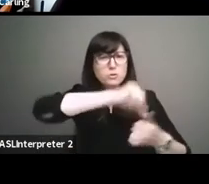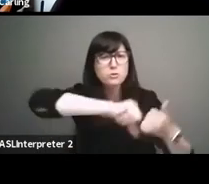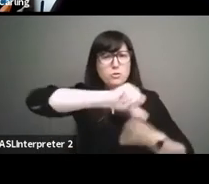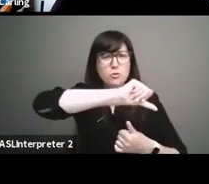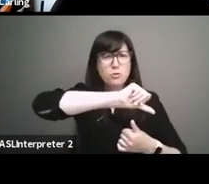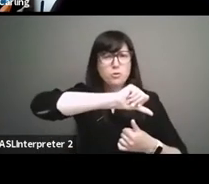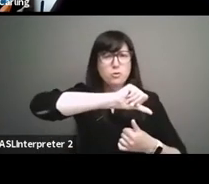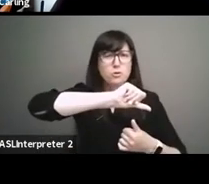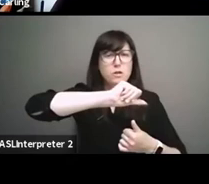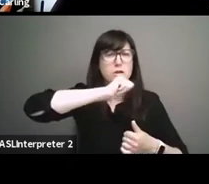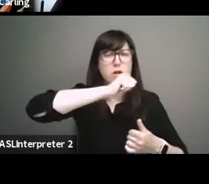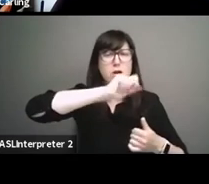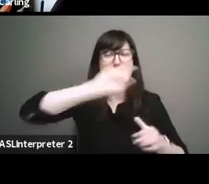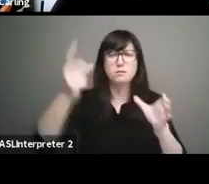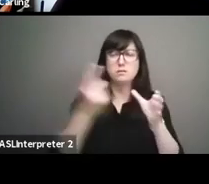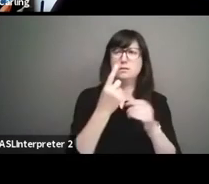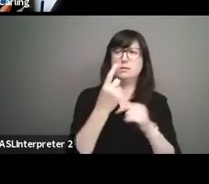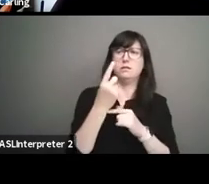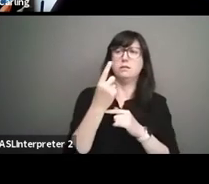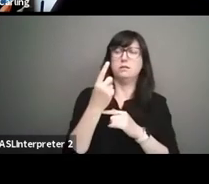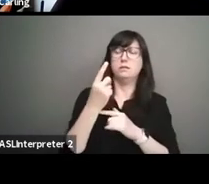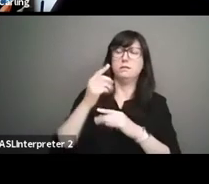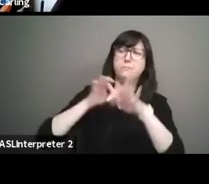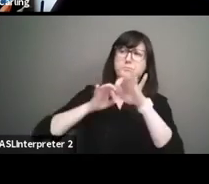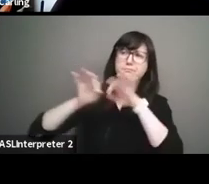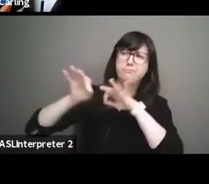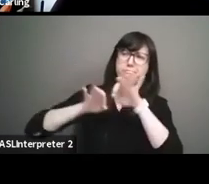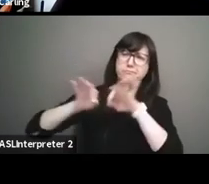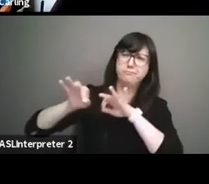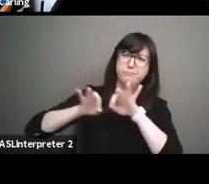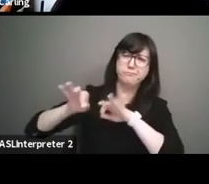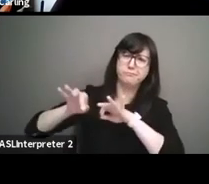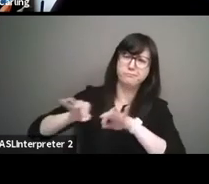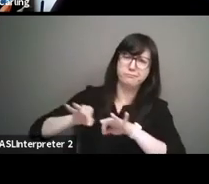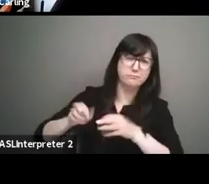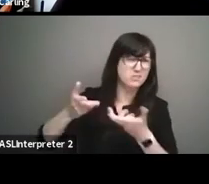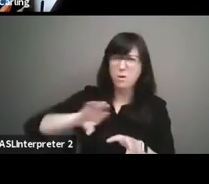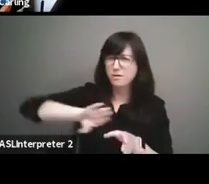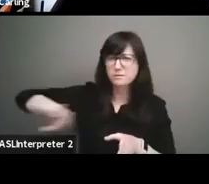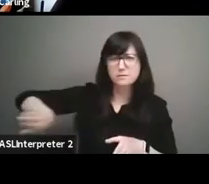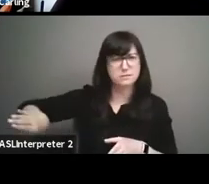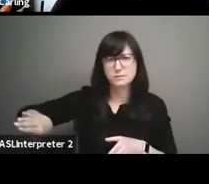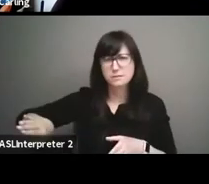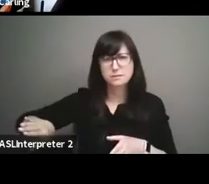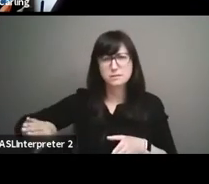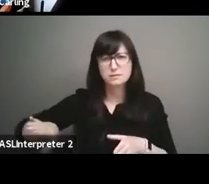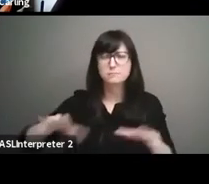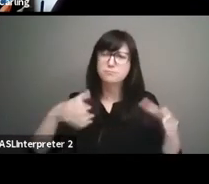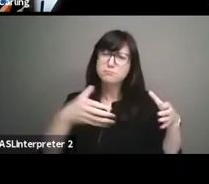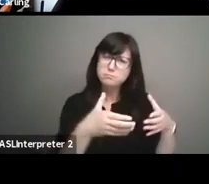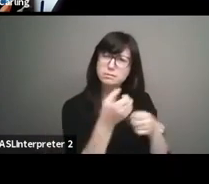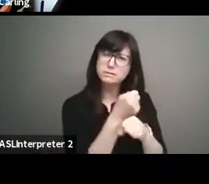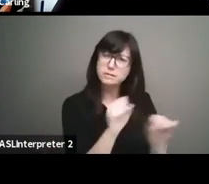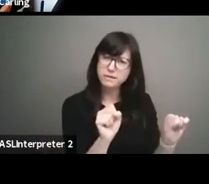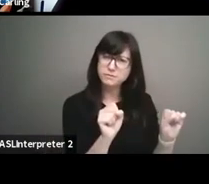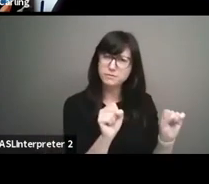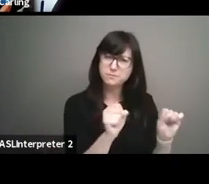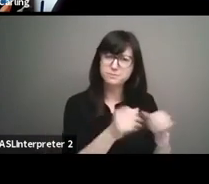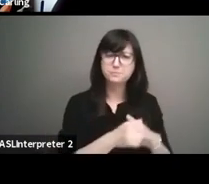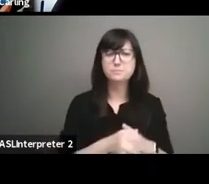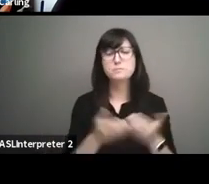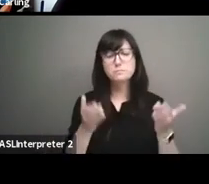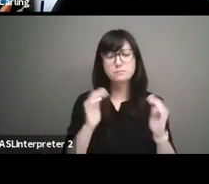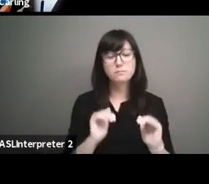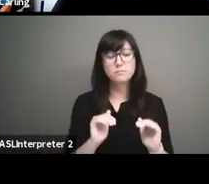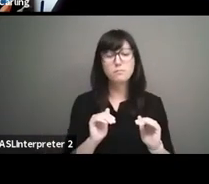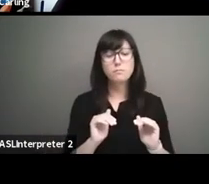to educate or be anyone's therapist. The other thing they told us is that the space